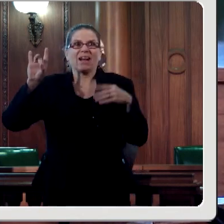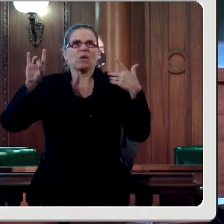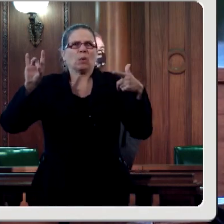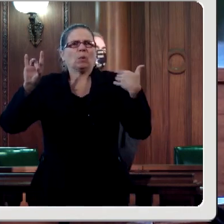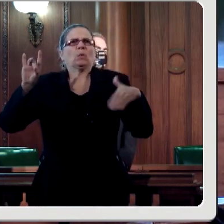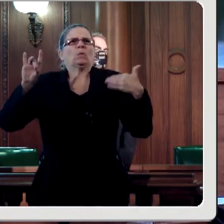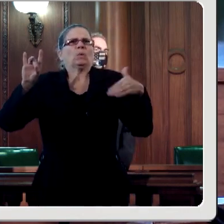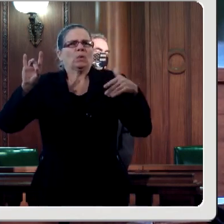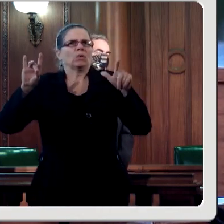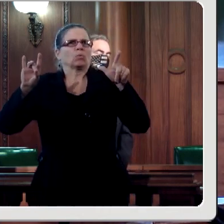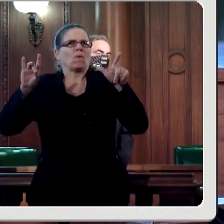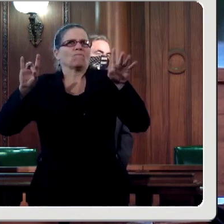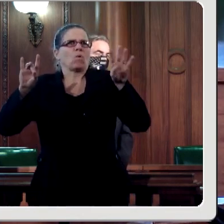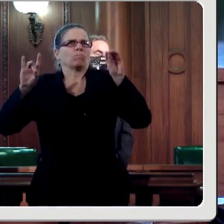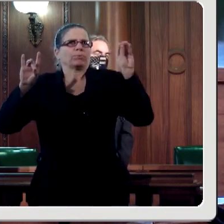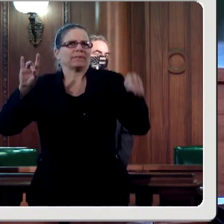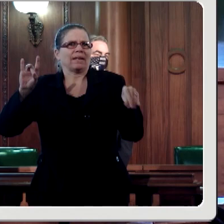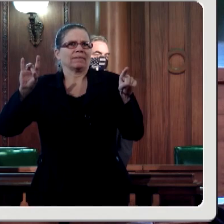24%.